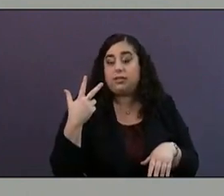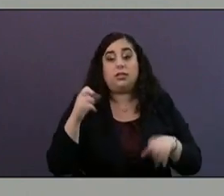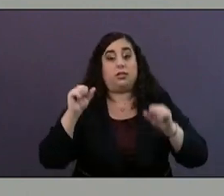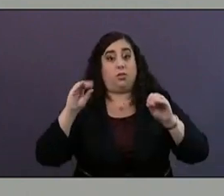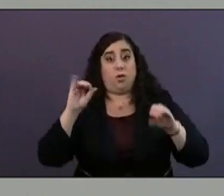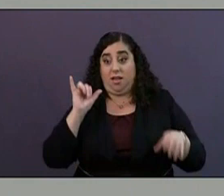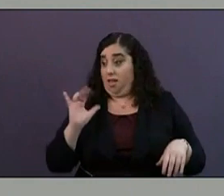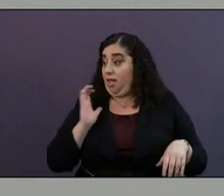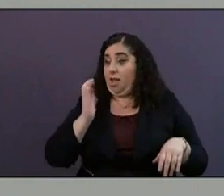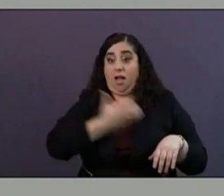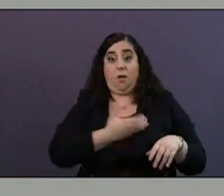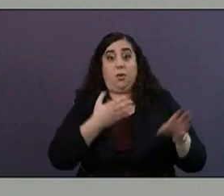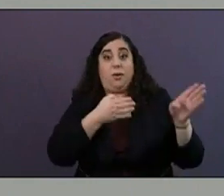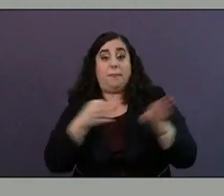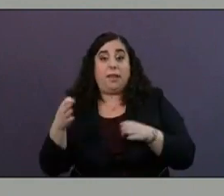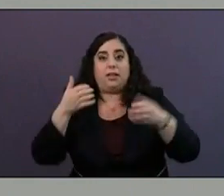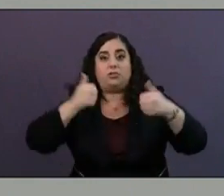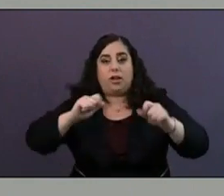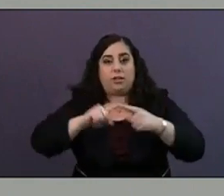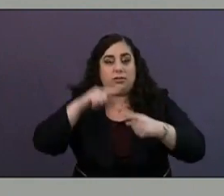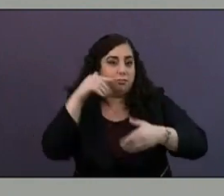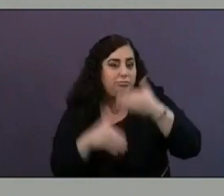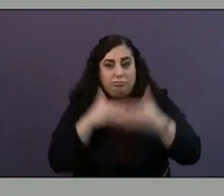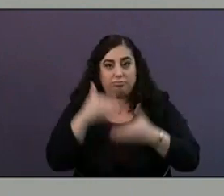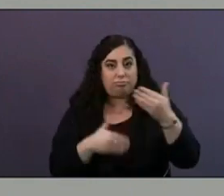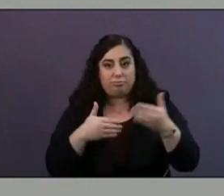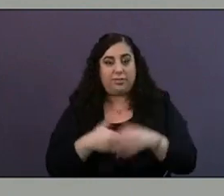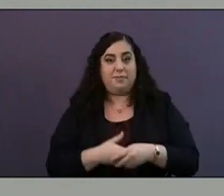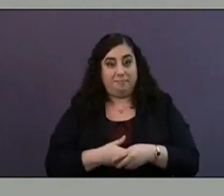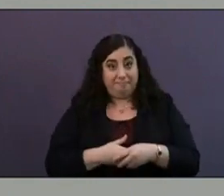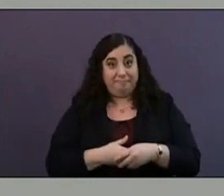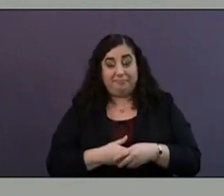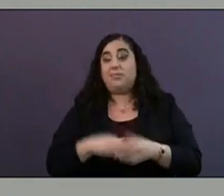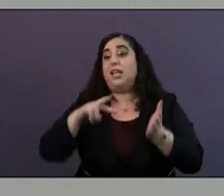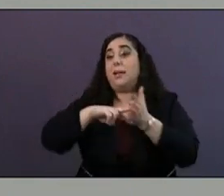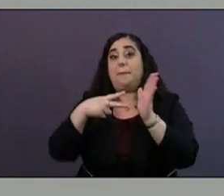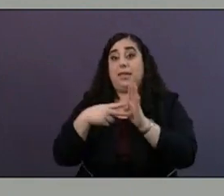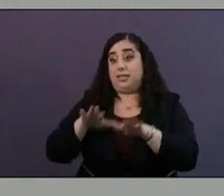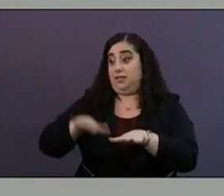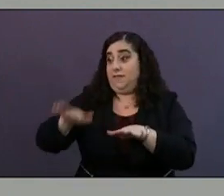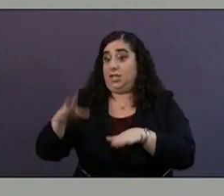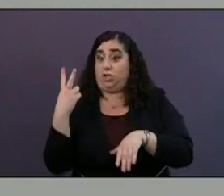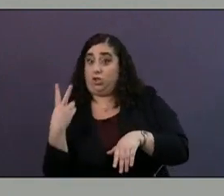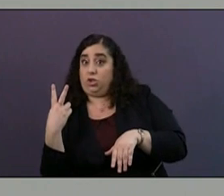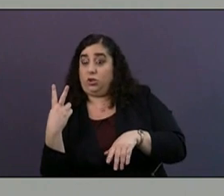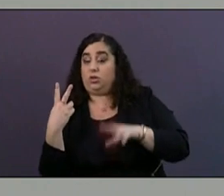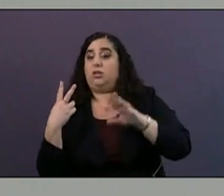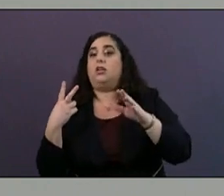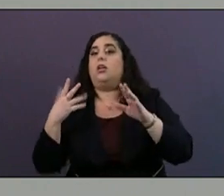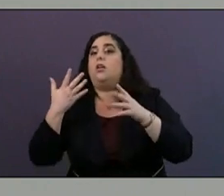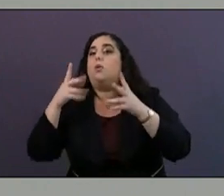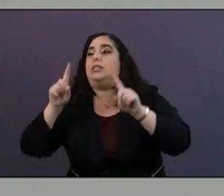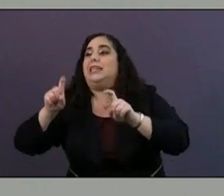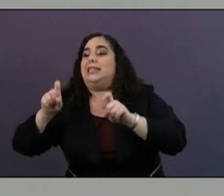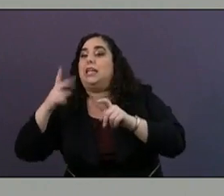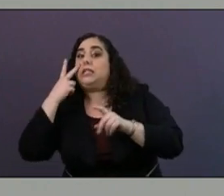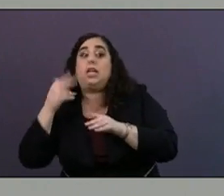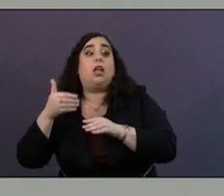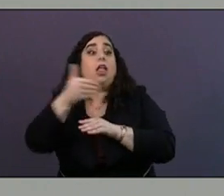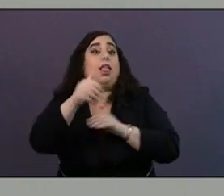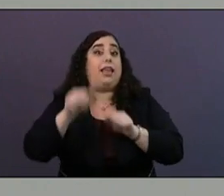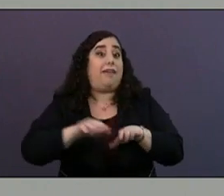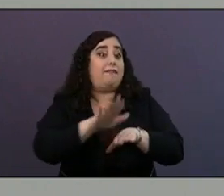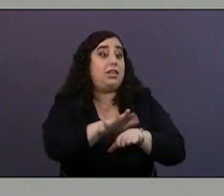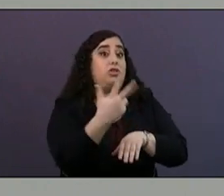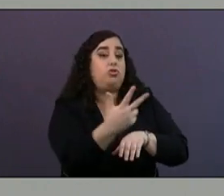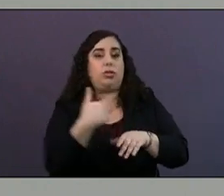plan, not just the accelerated plan that we'll have before us, but also the pilot. So I just